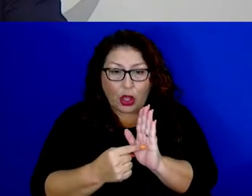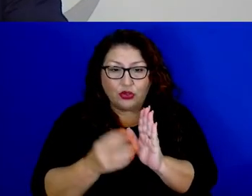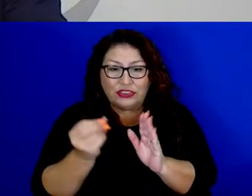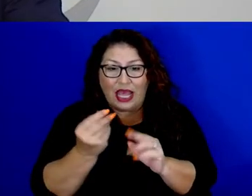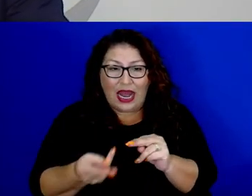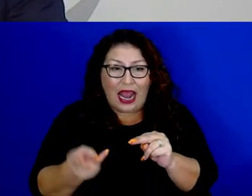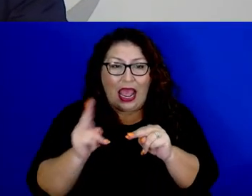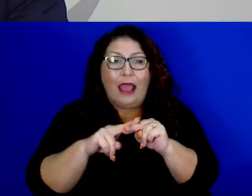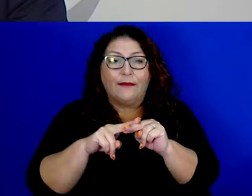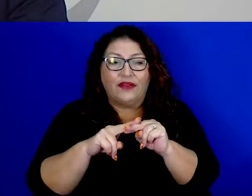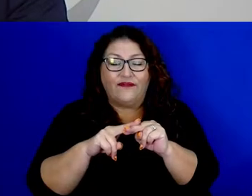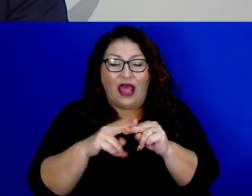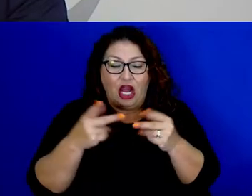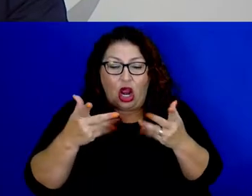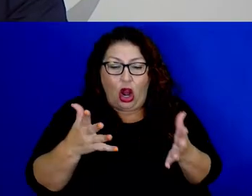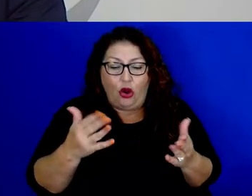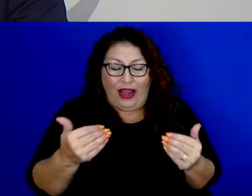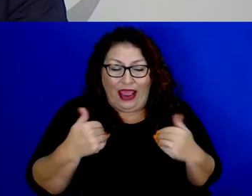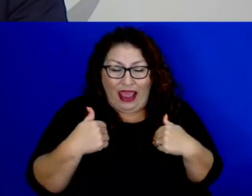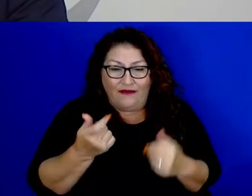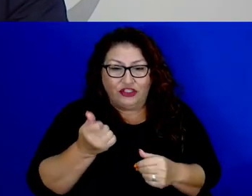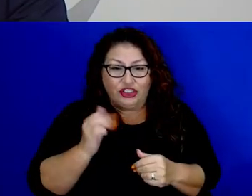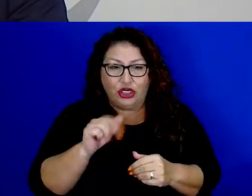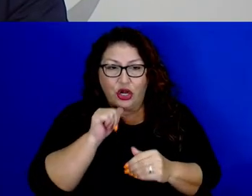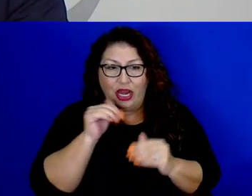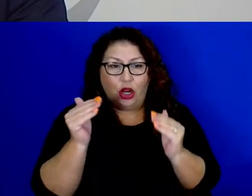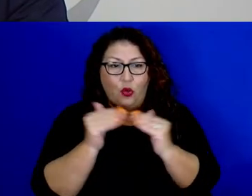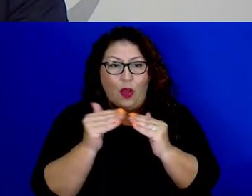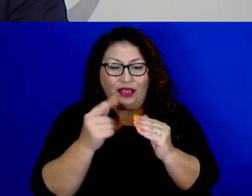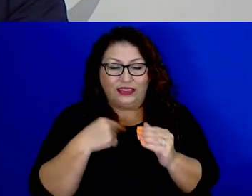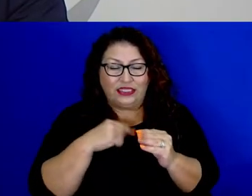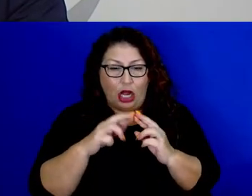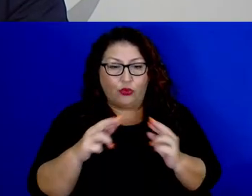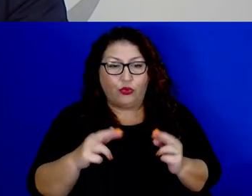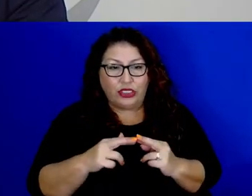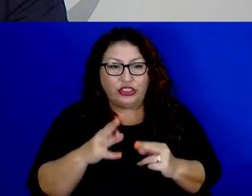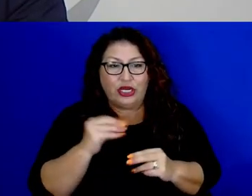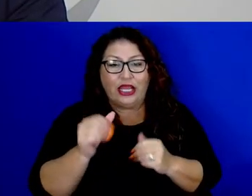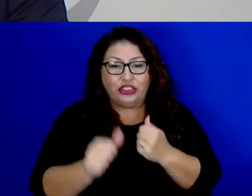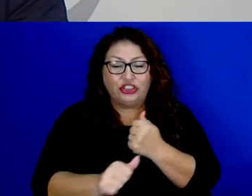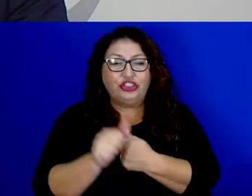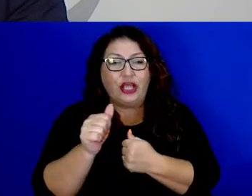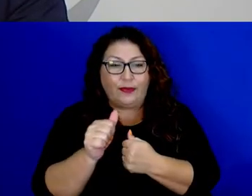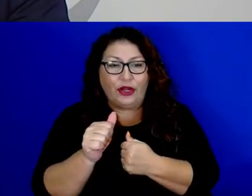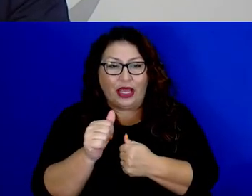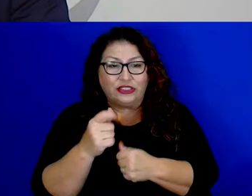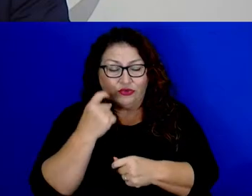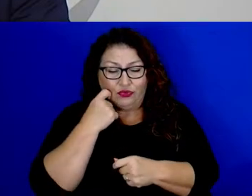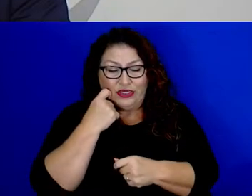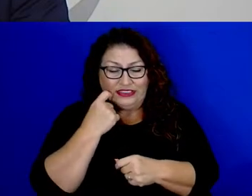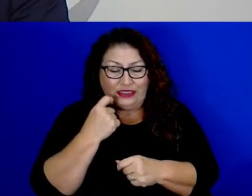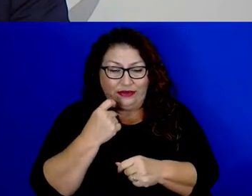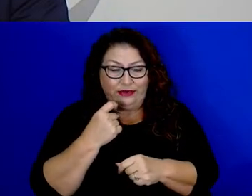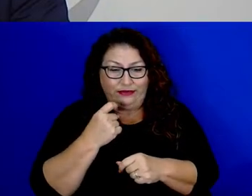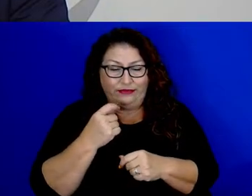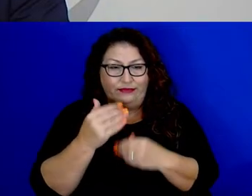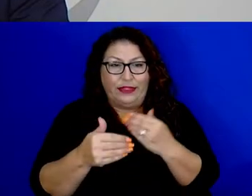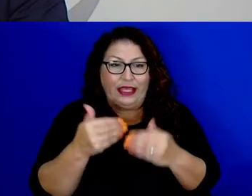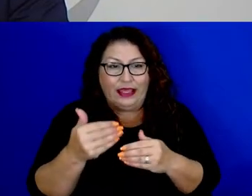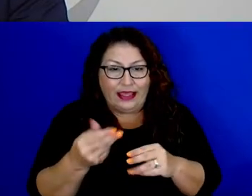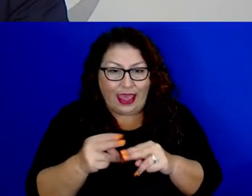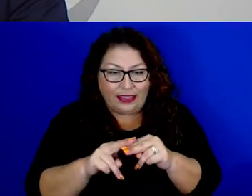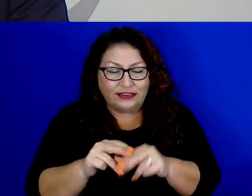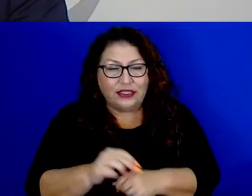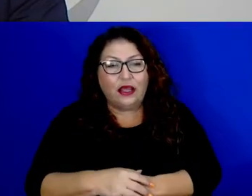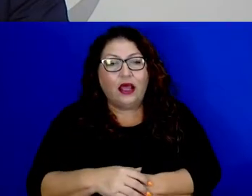existing gender inequalities in our region and jeopardized recent gains. The index being launched